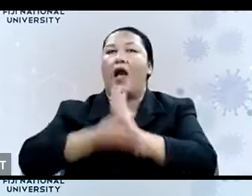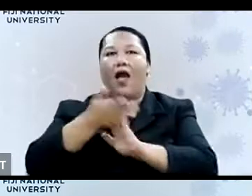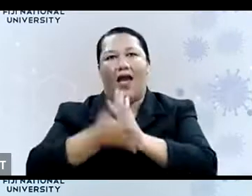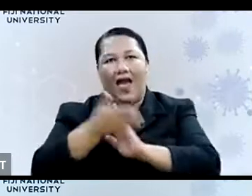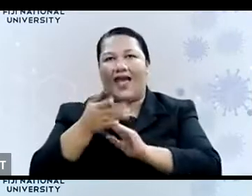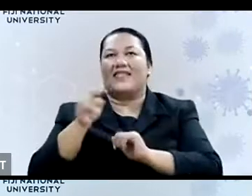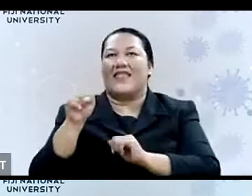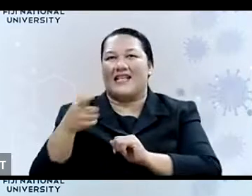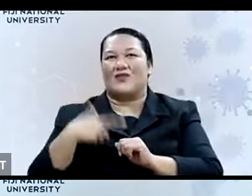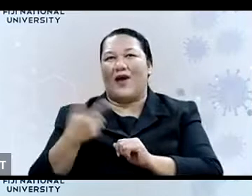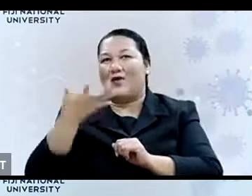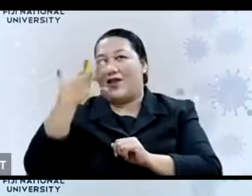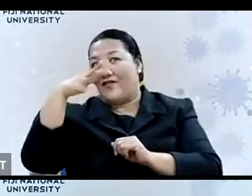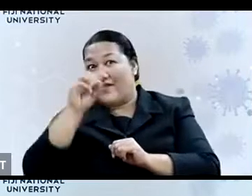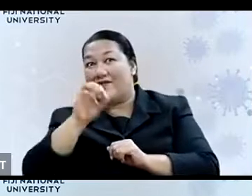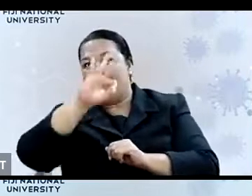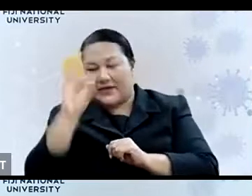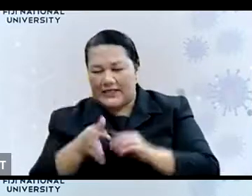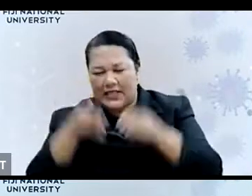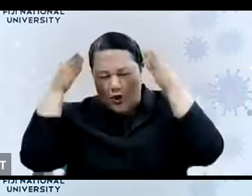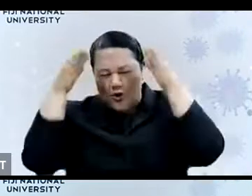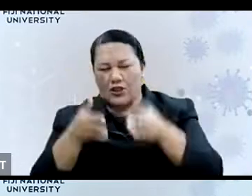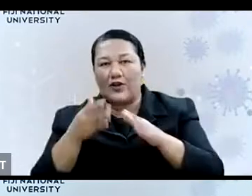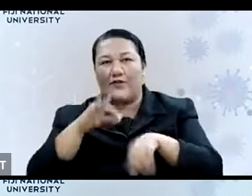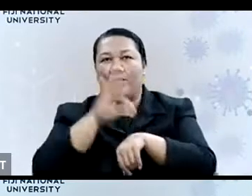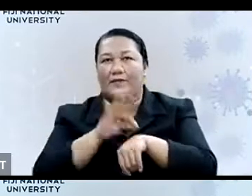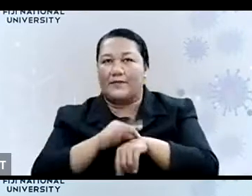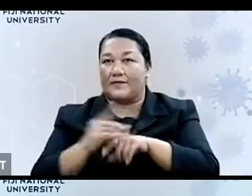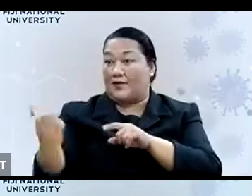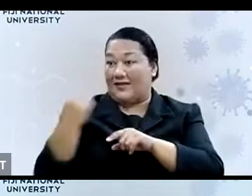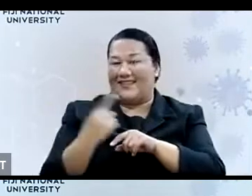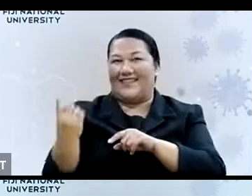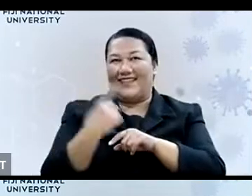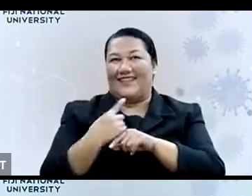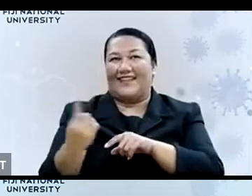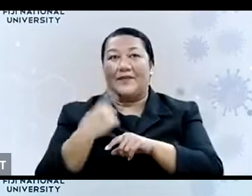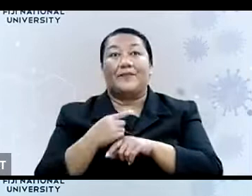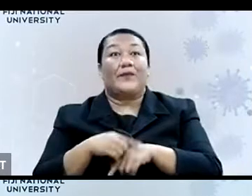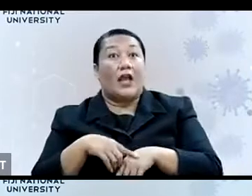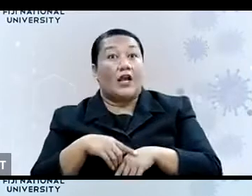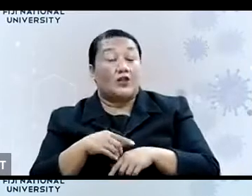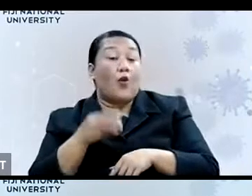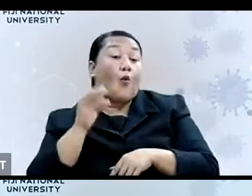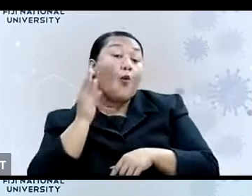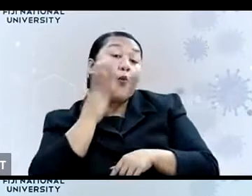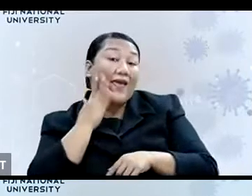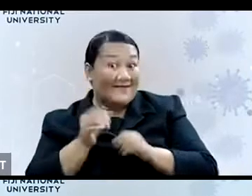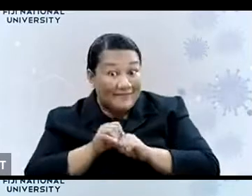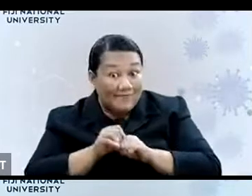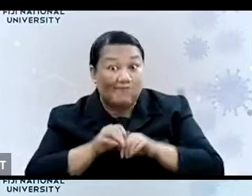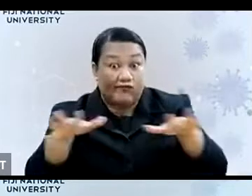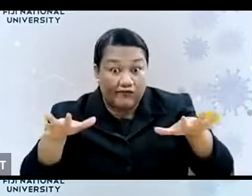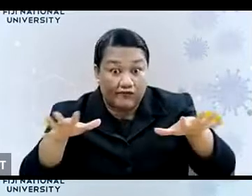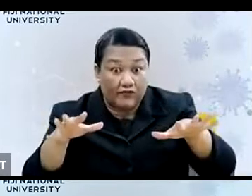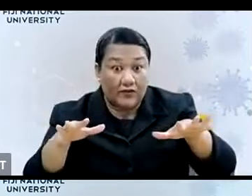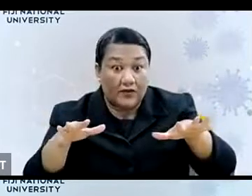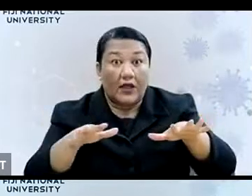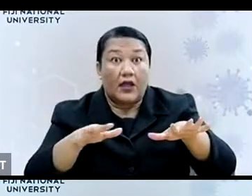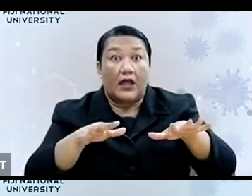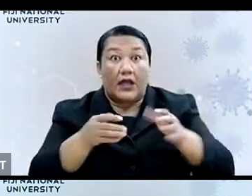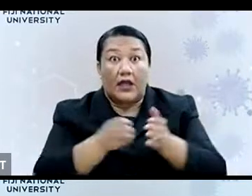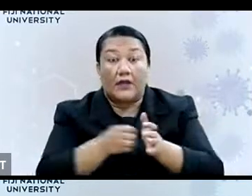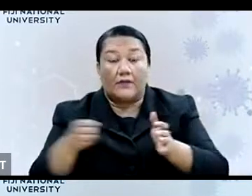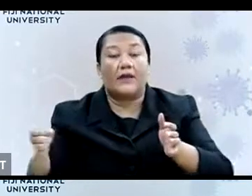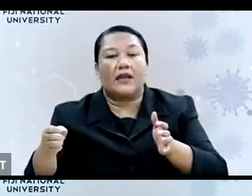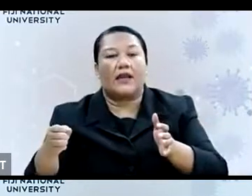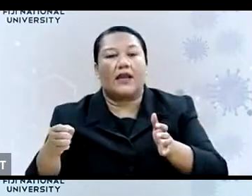So they were only concentrating the testing on that proportion. As the outbreak went on and they expanded their testing,